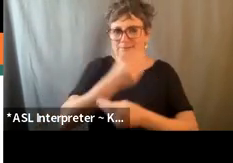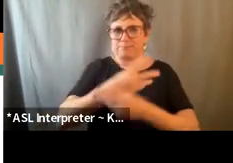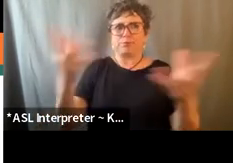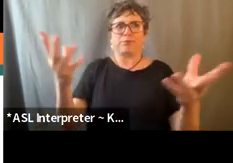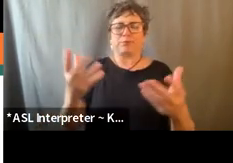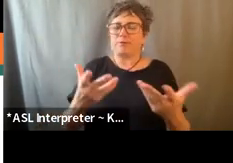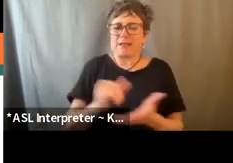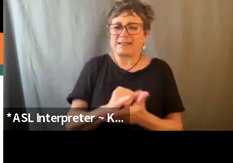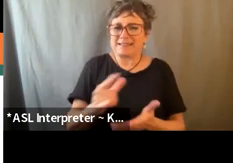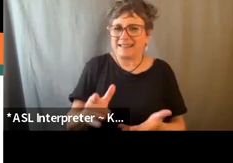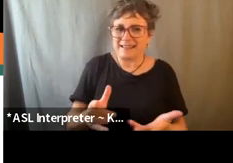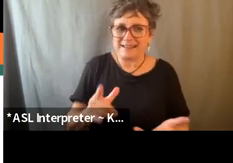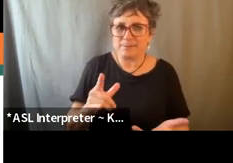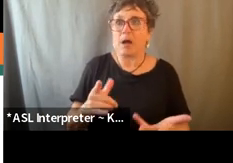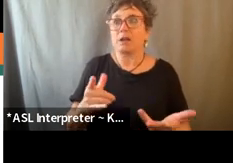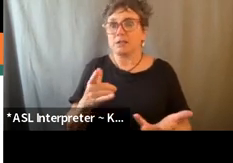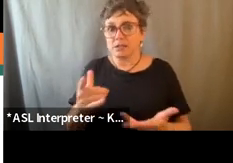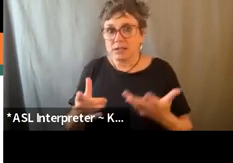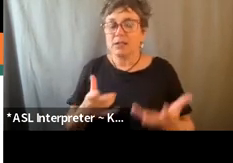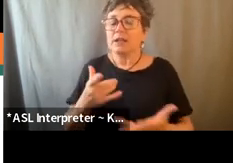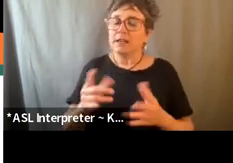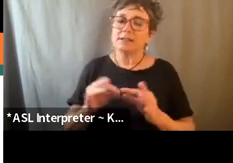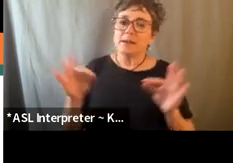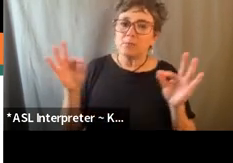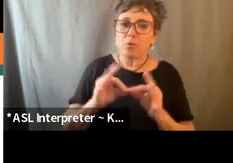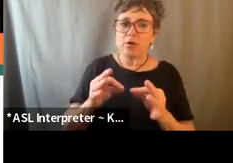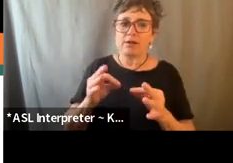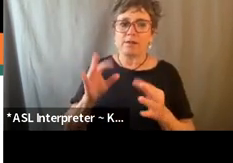But you know, it is so important. It is that social